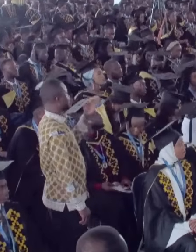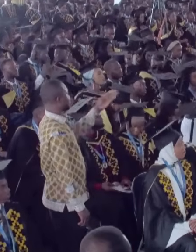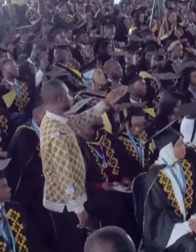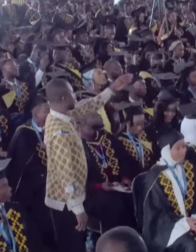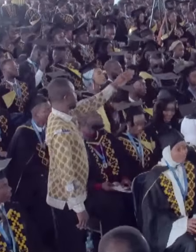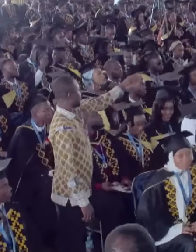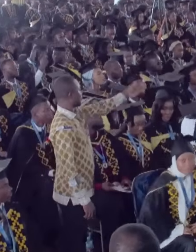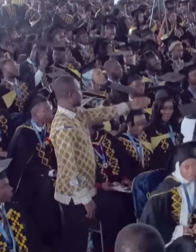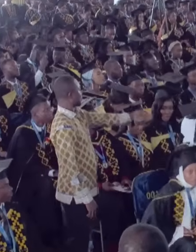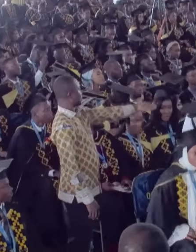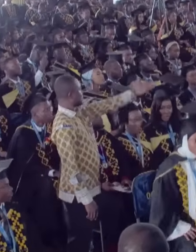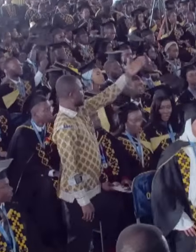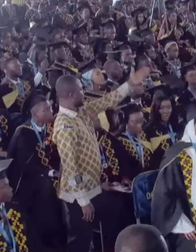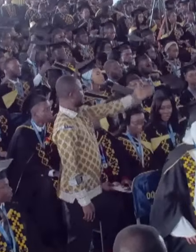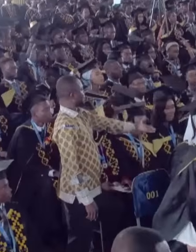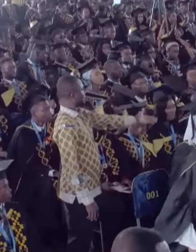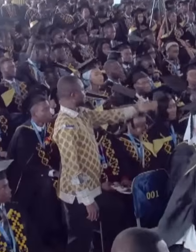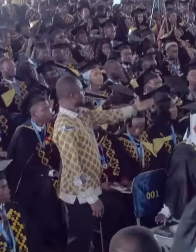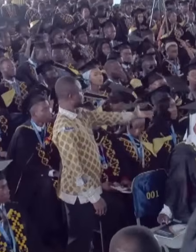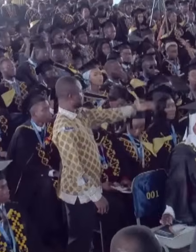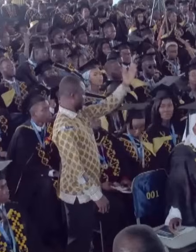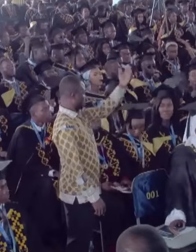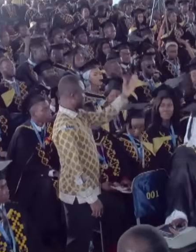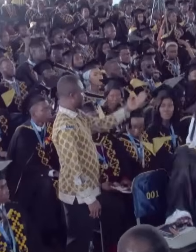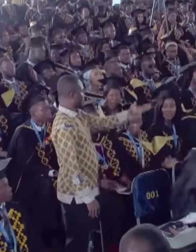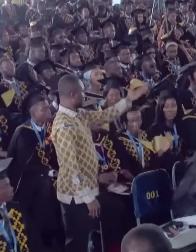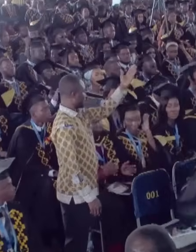Karat Abdallah Suraka.